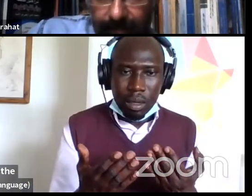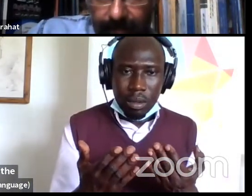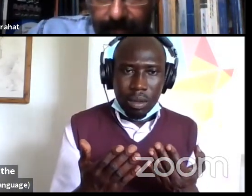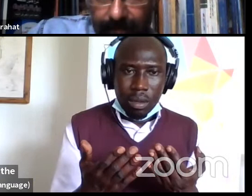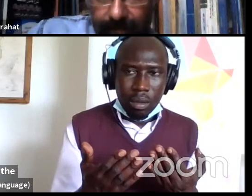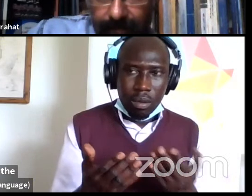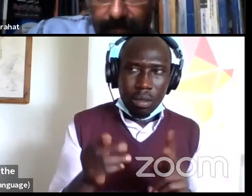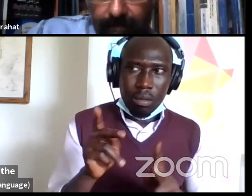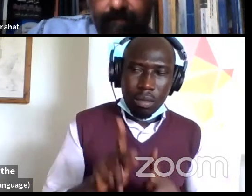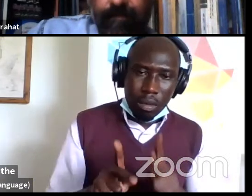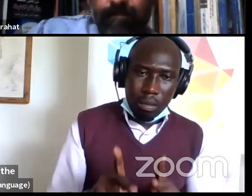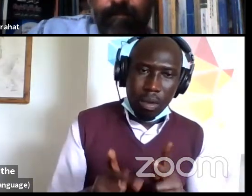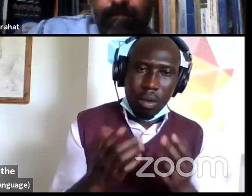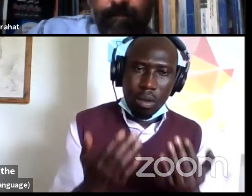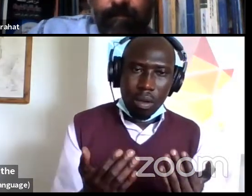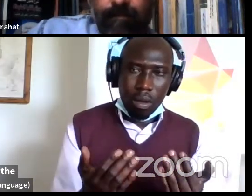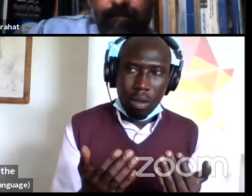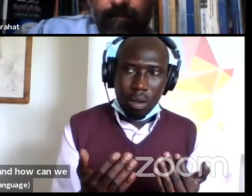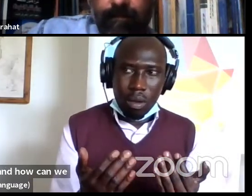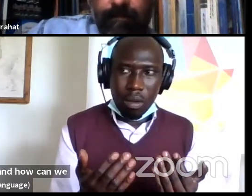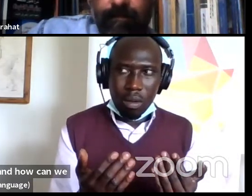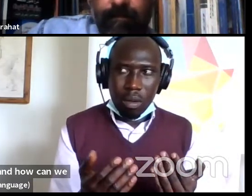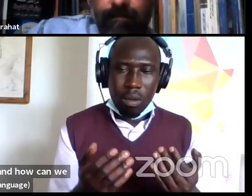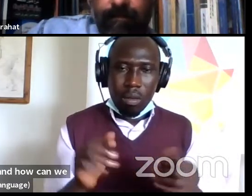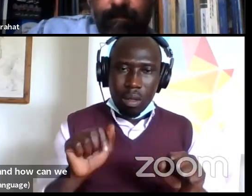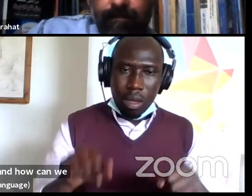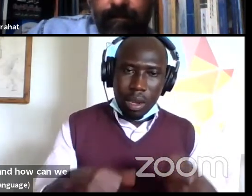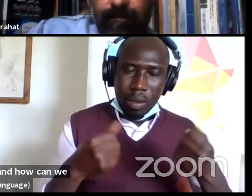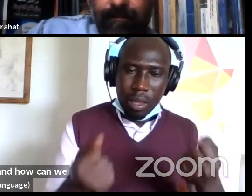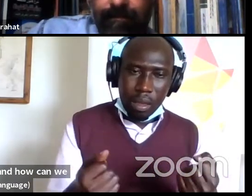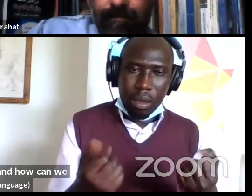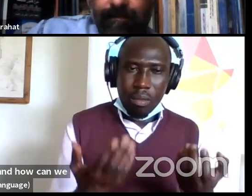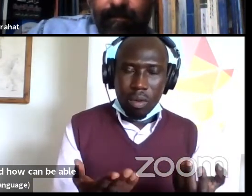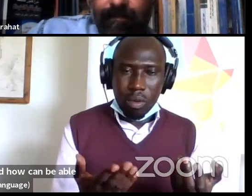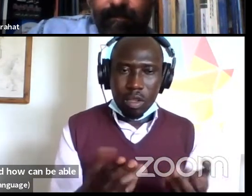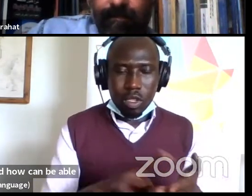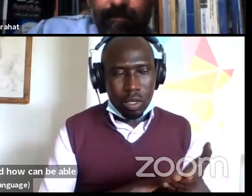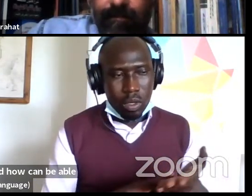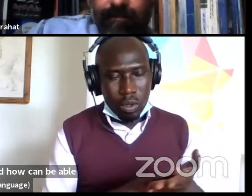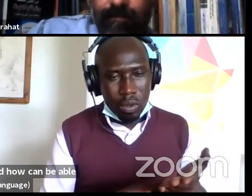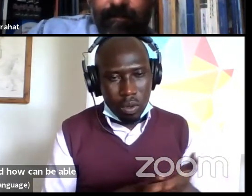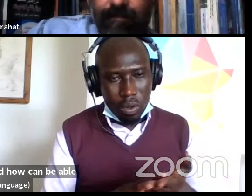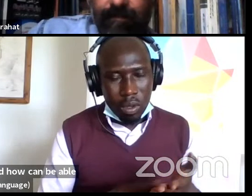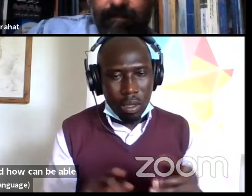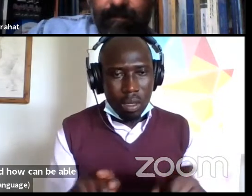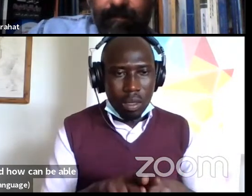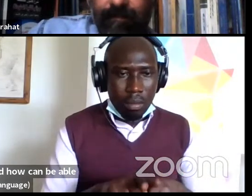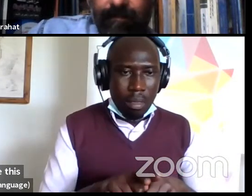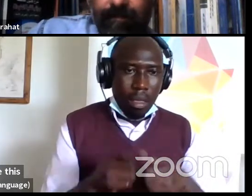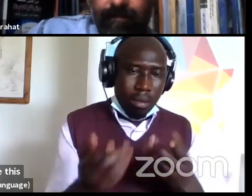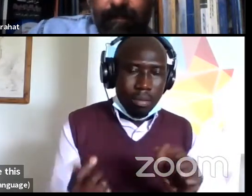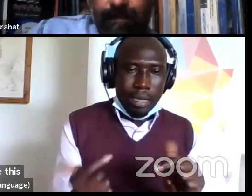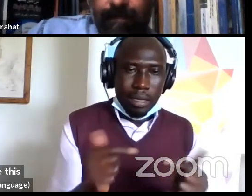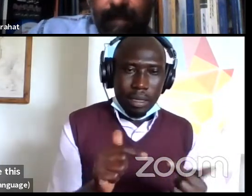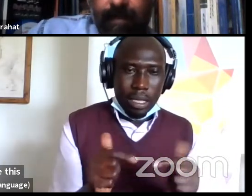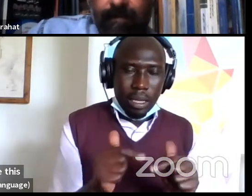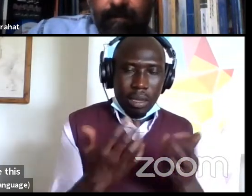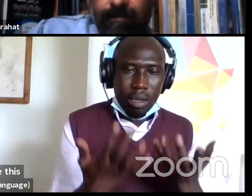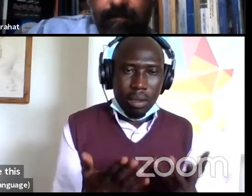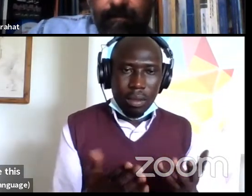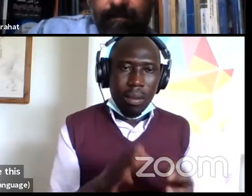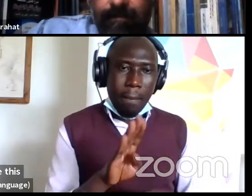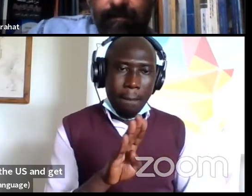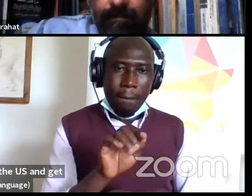and how are we able to actually use and maybe discuss the use and